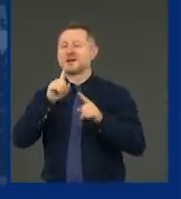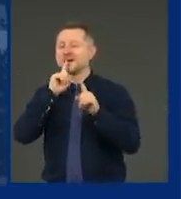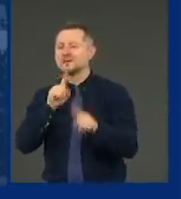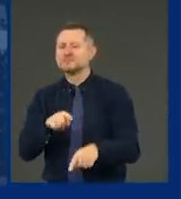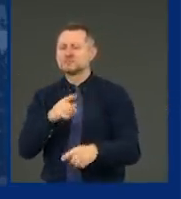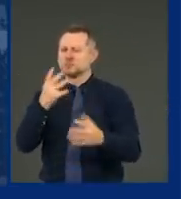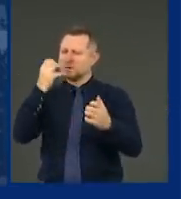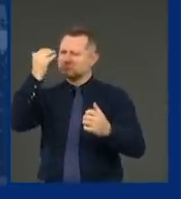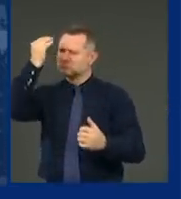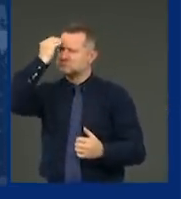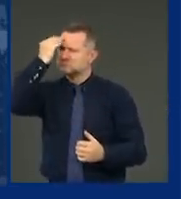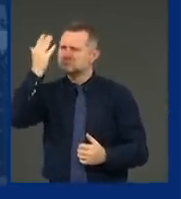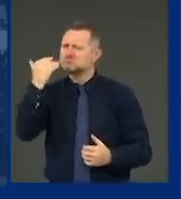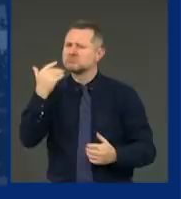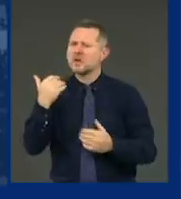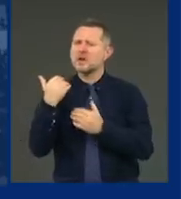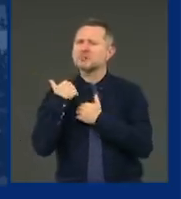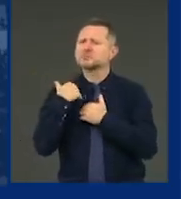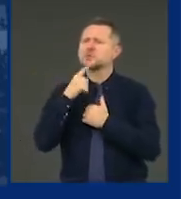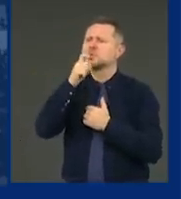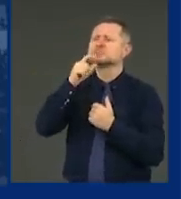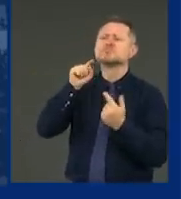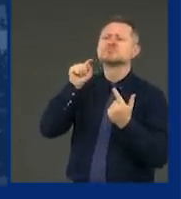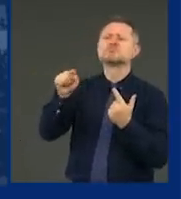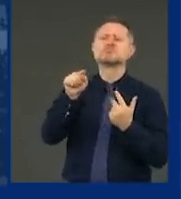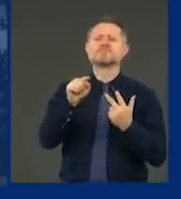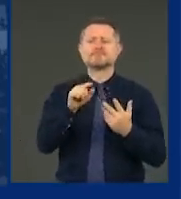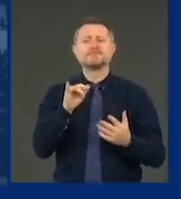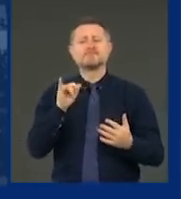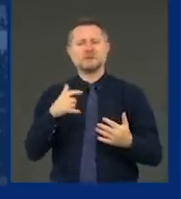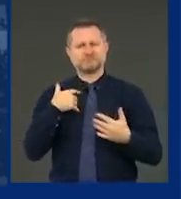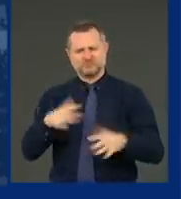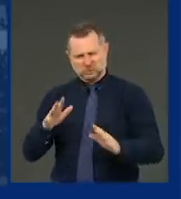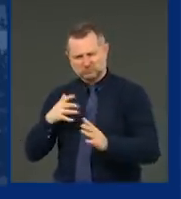accountability. I spoke with the mayor.